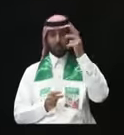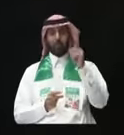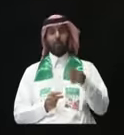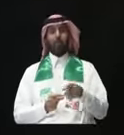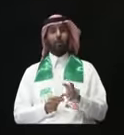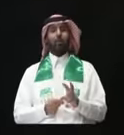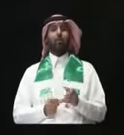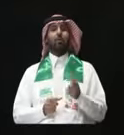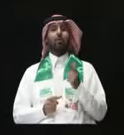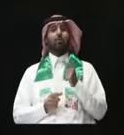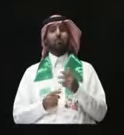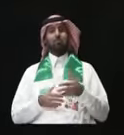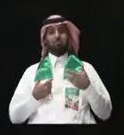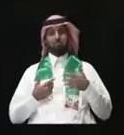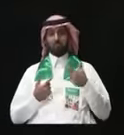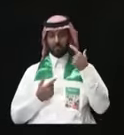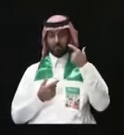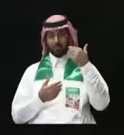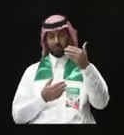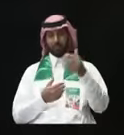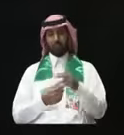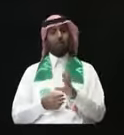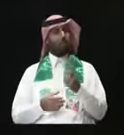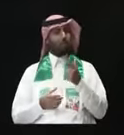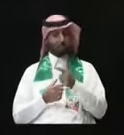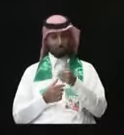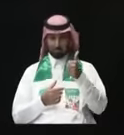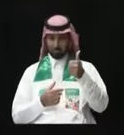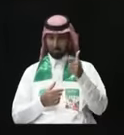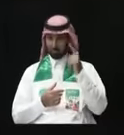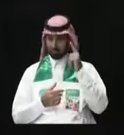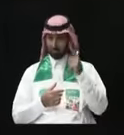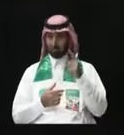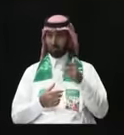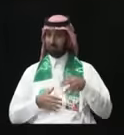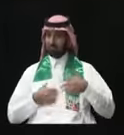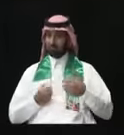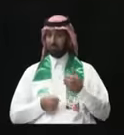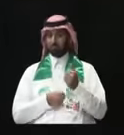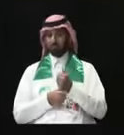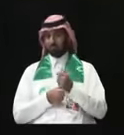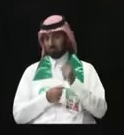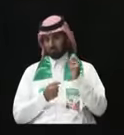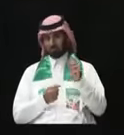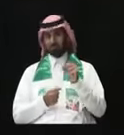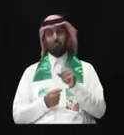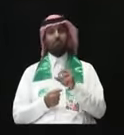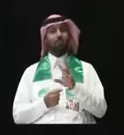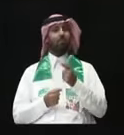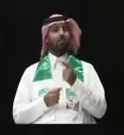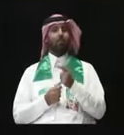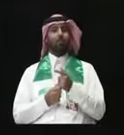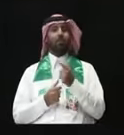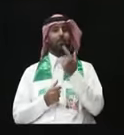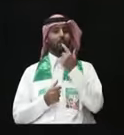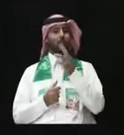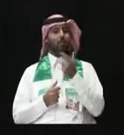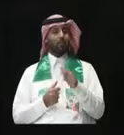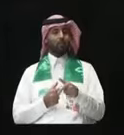National Day long weekend. How was it? Did you do anything special? Within this